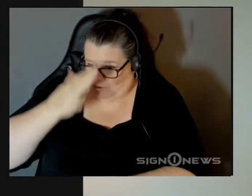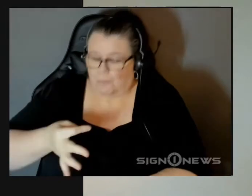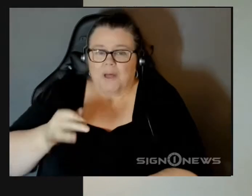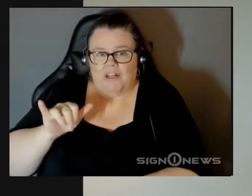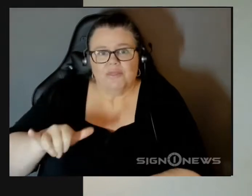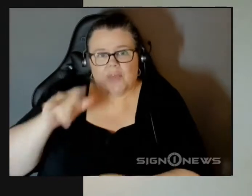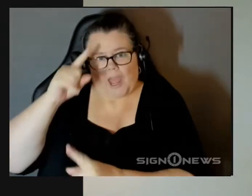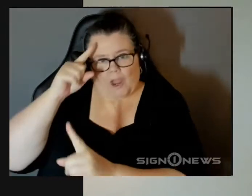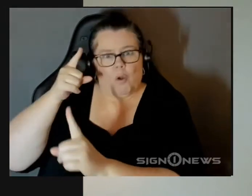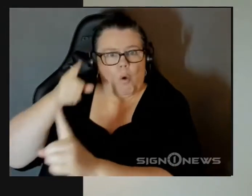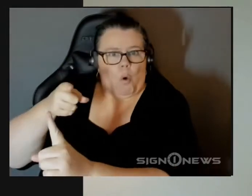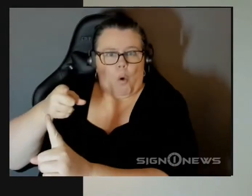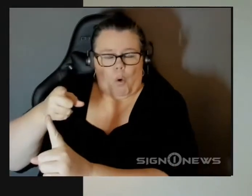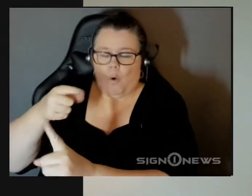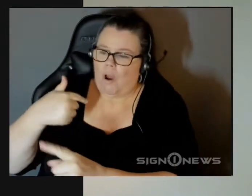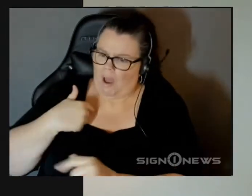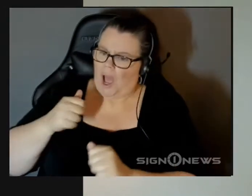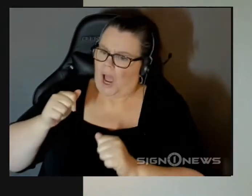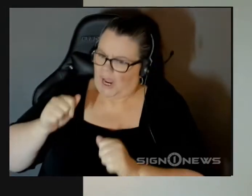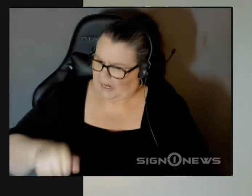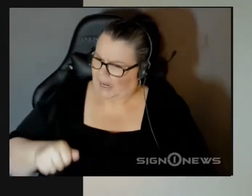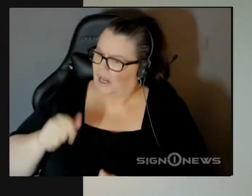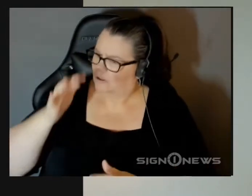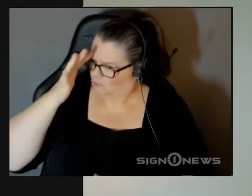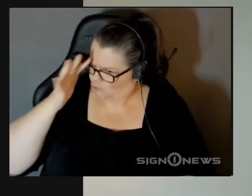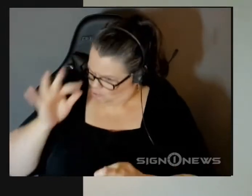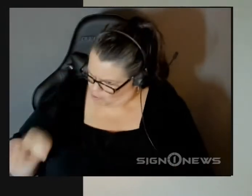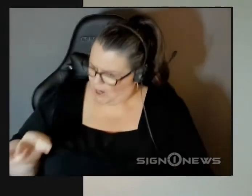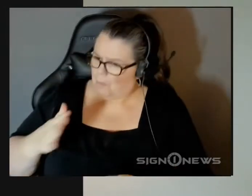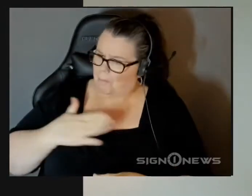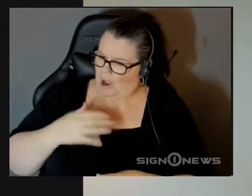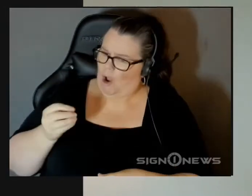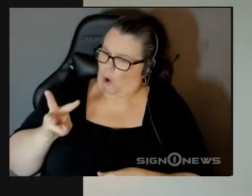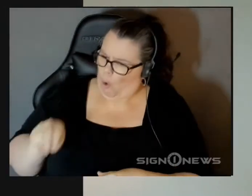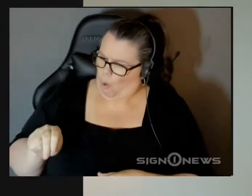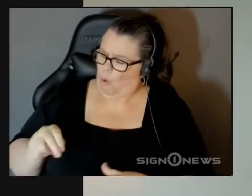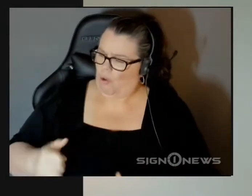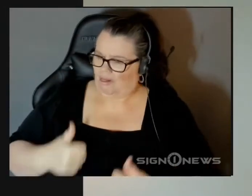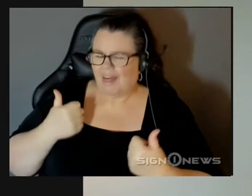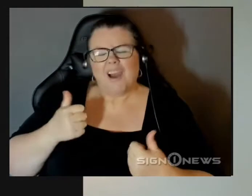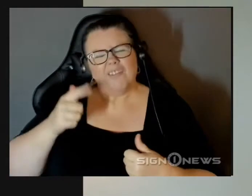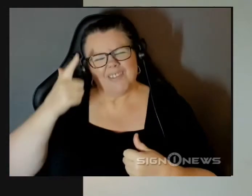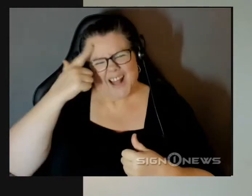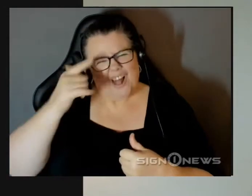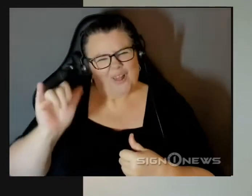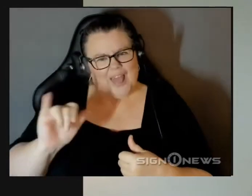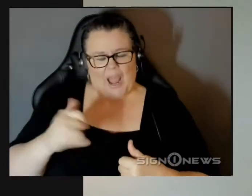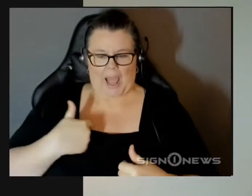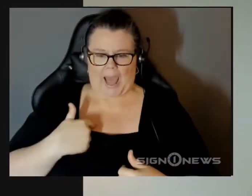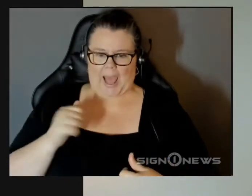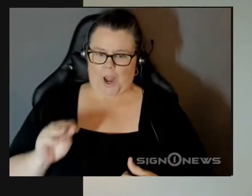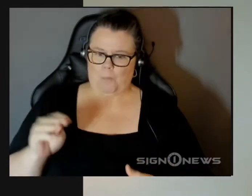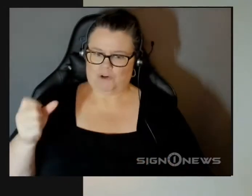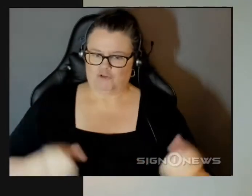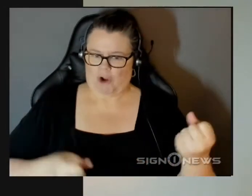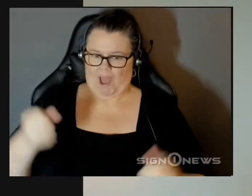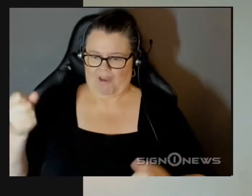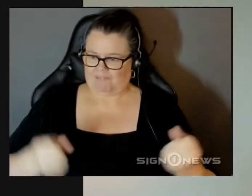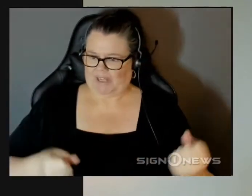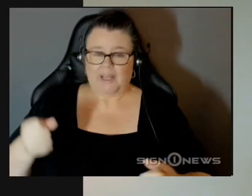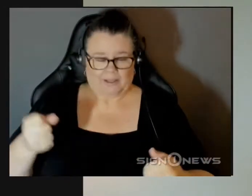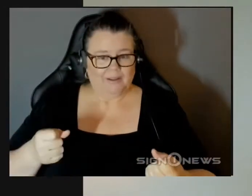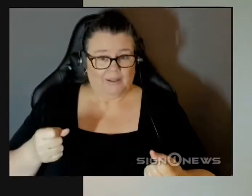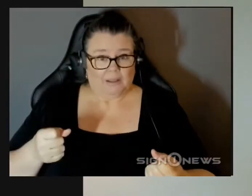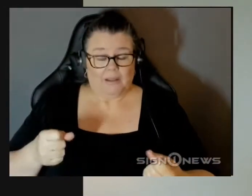ability to direct your own life. We often use the analogy of being in the driver's seat of your own life. So self-determination is